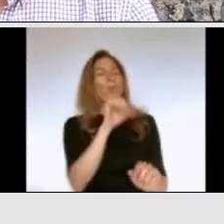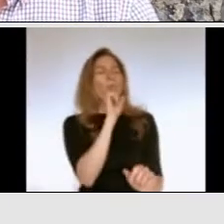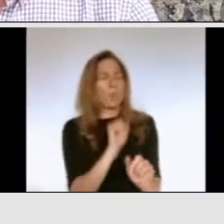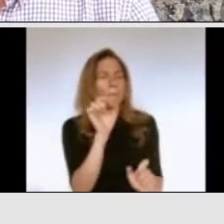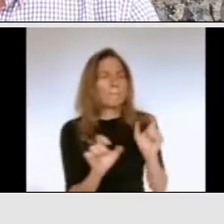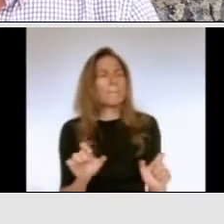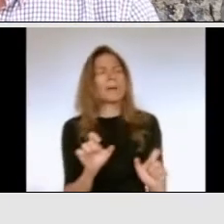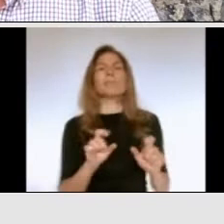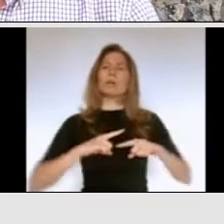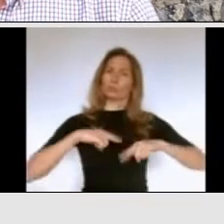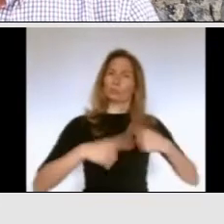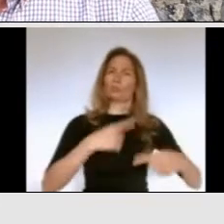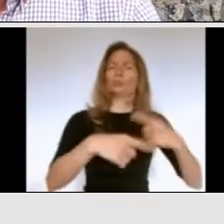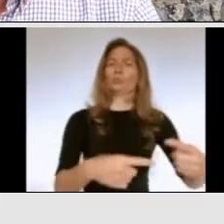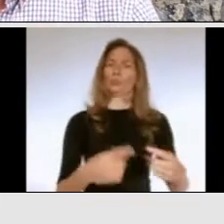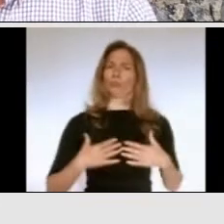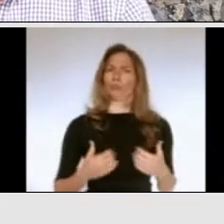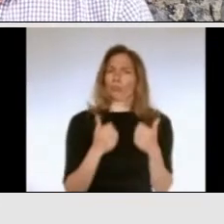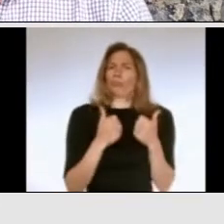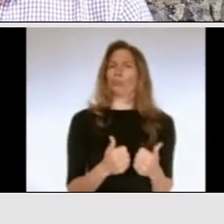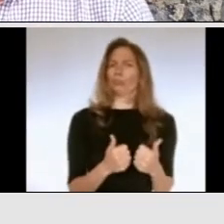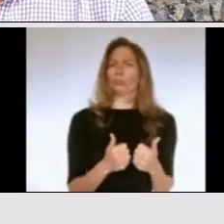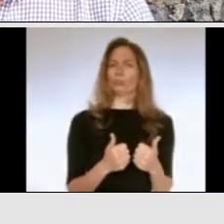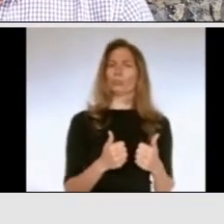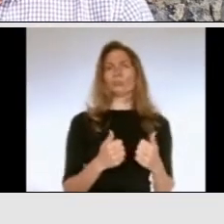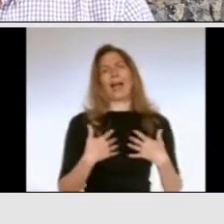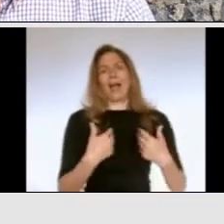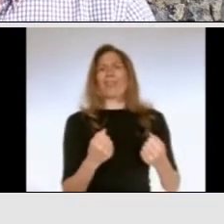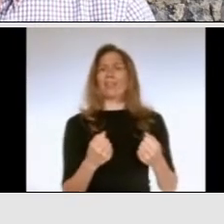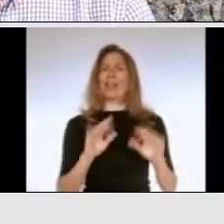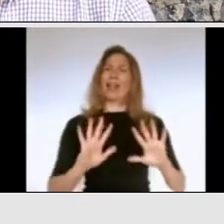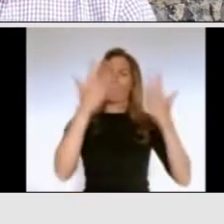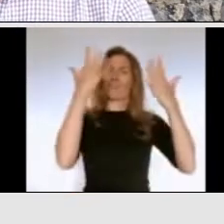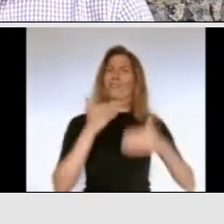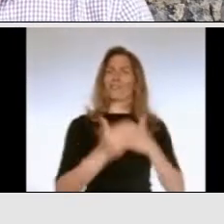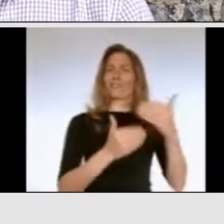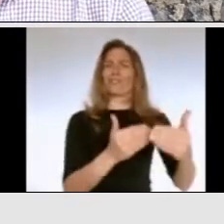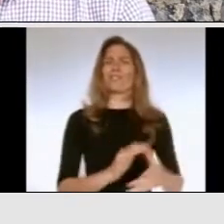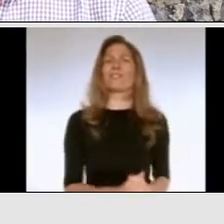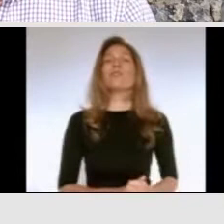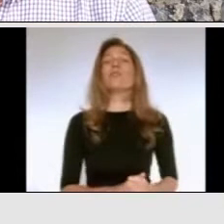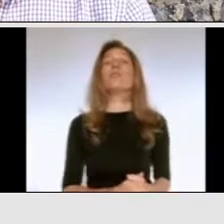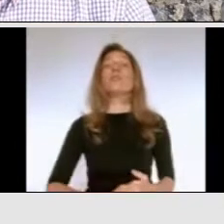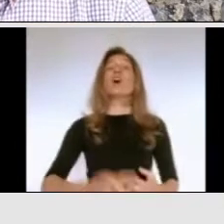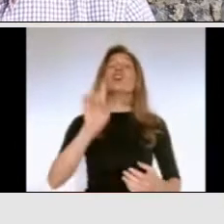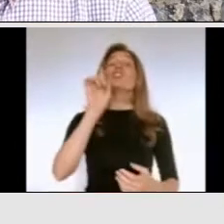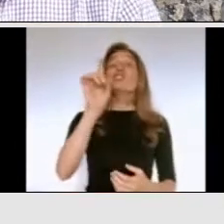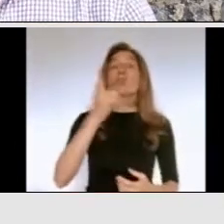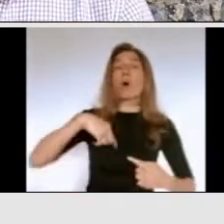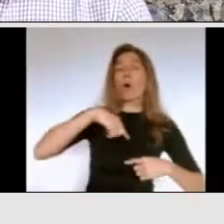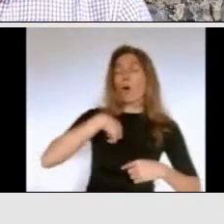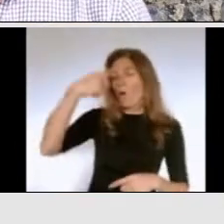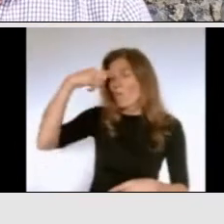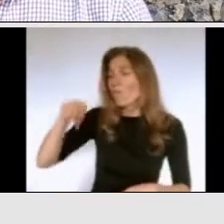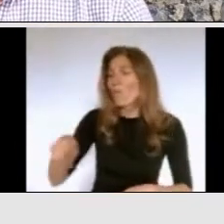lifestyles. So it's not digital solutions for their own sake. It's the active